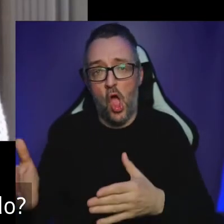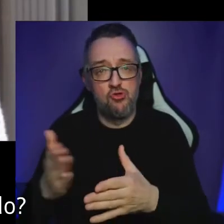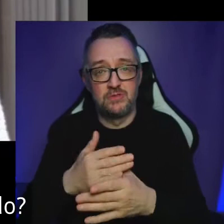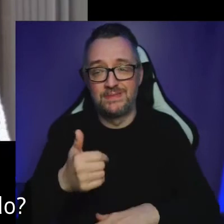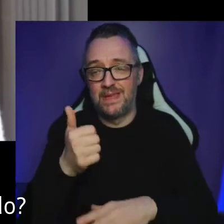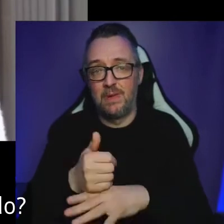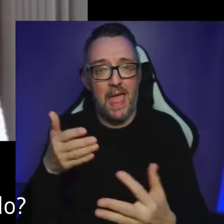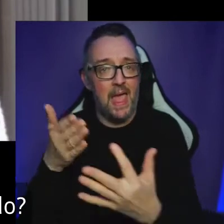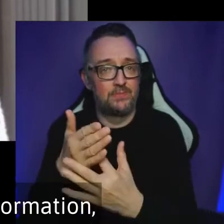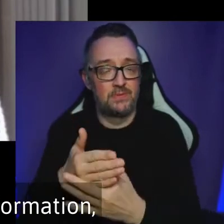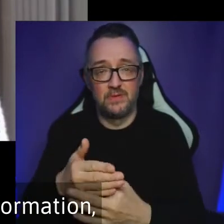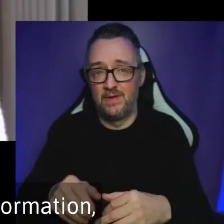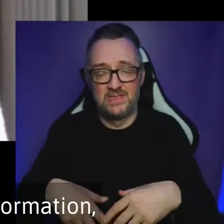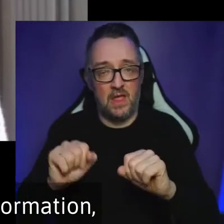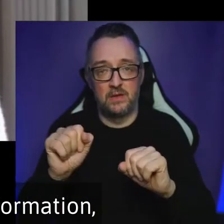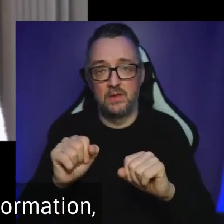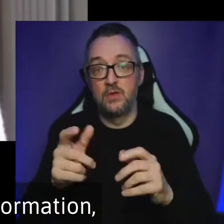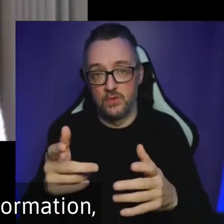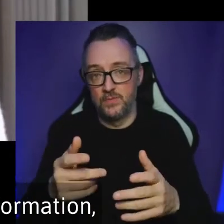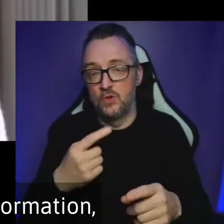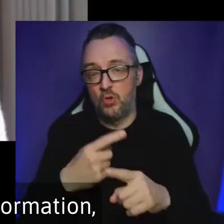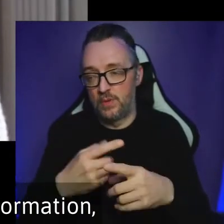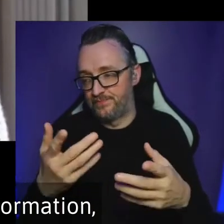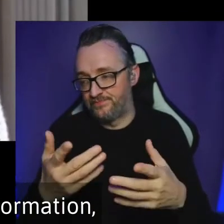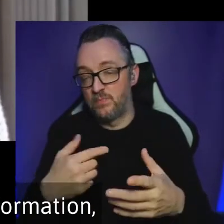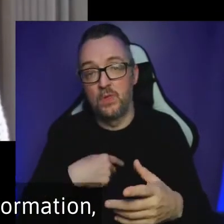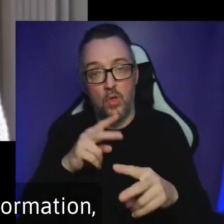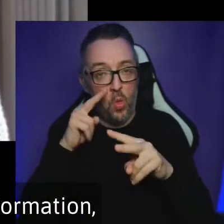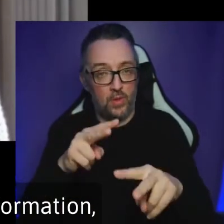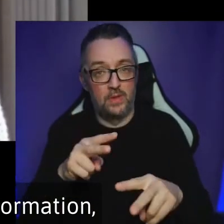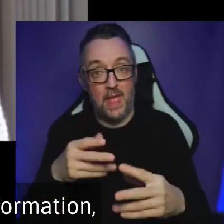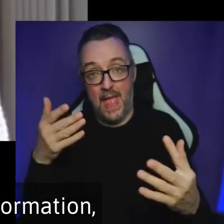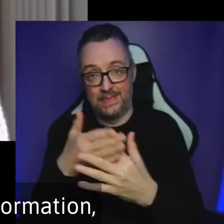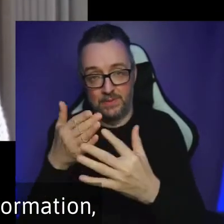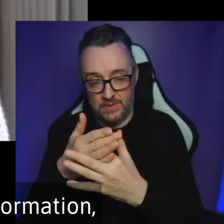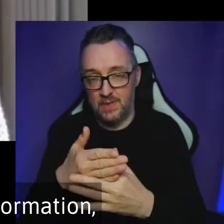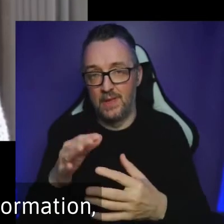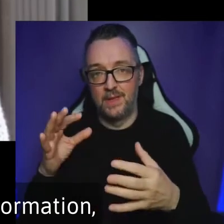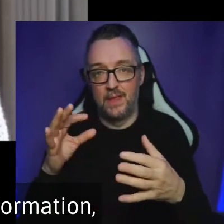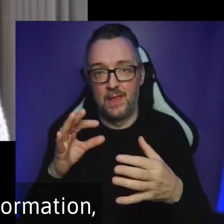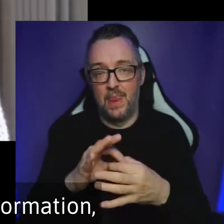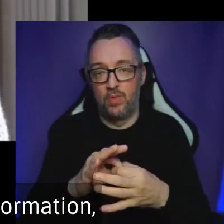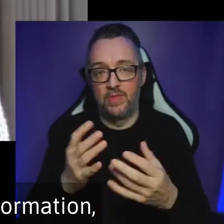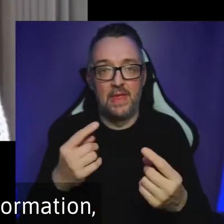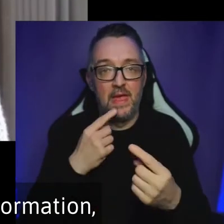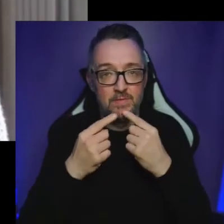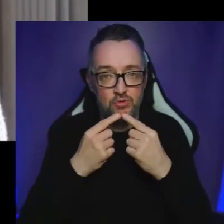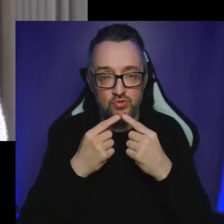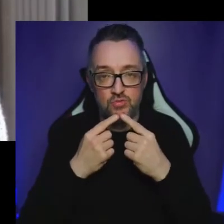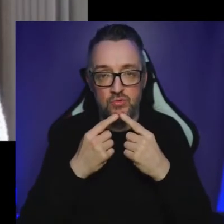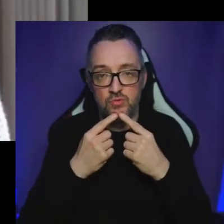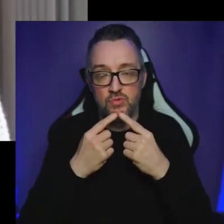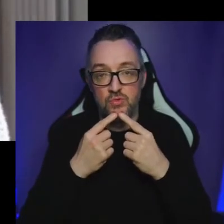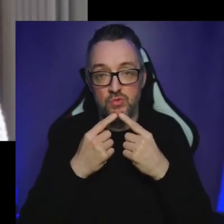of what are the important things to do, so if I were looking at accessibility in terms of information,